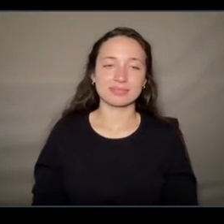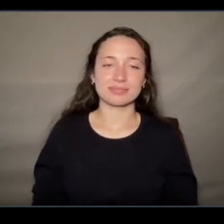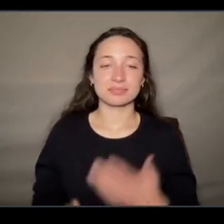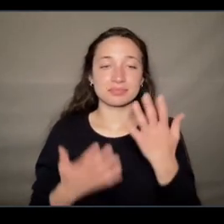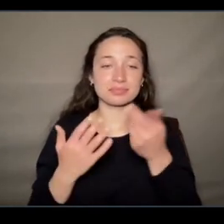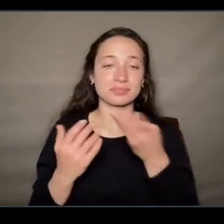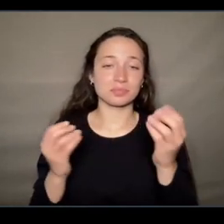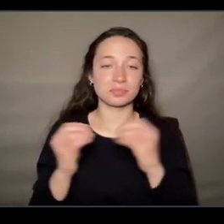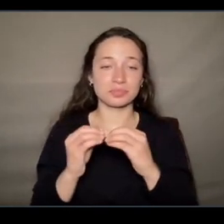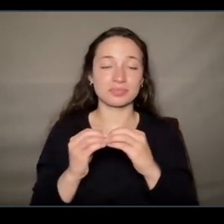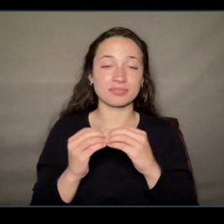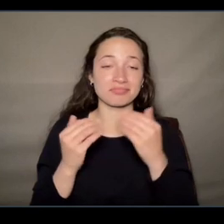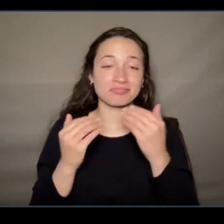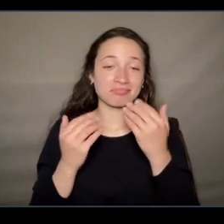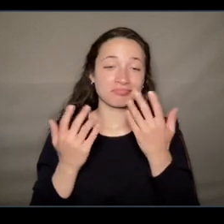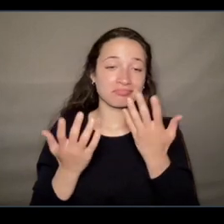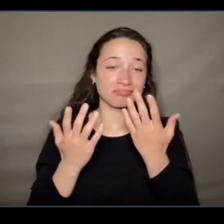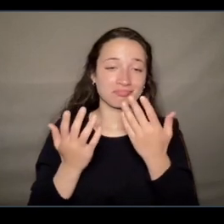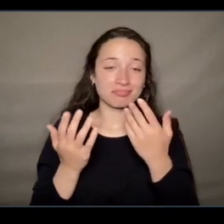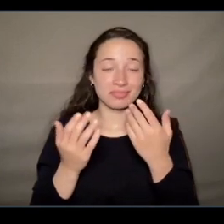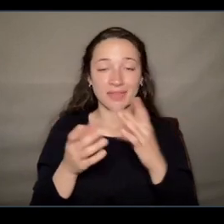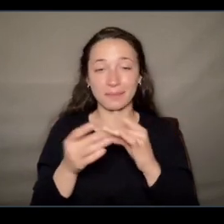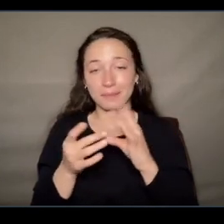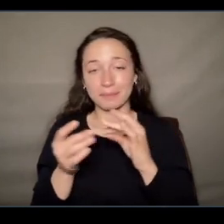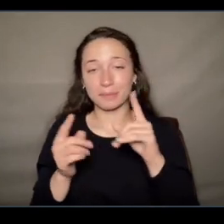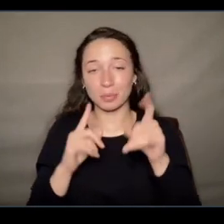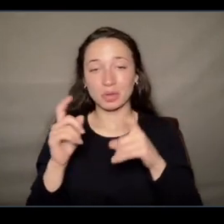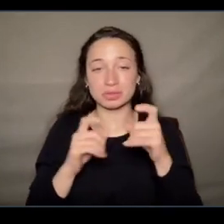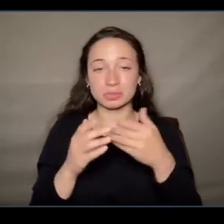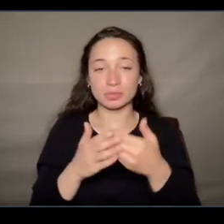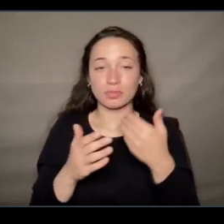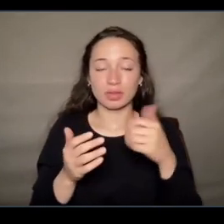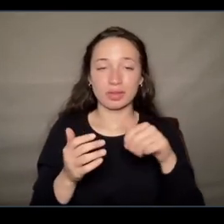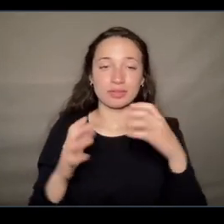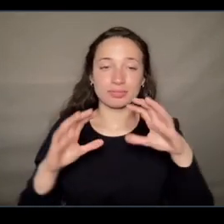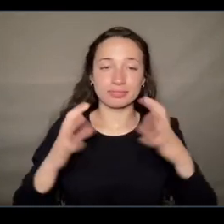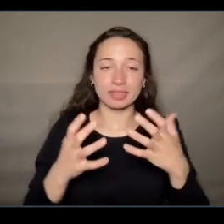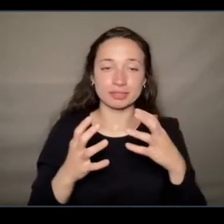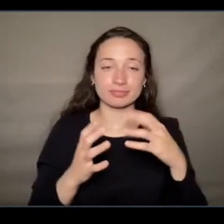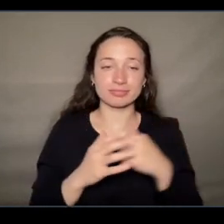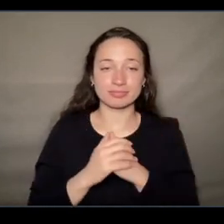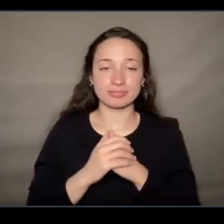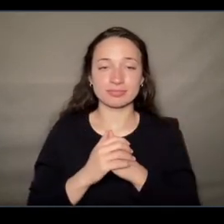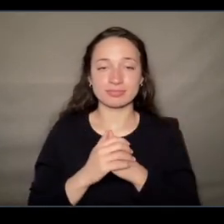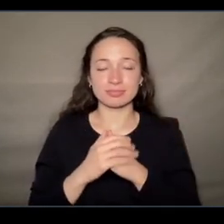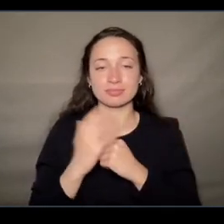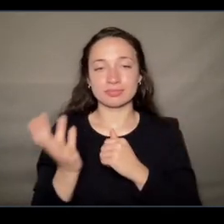Maybe a couple more, and then we'll see if there are any comments or questions before another batch.